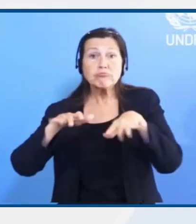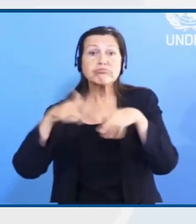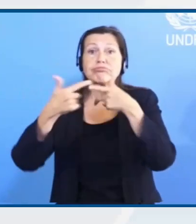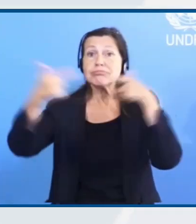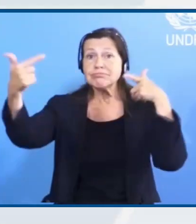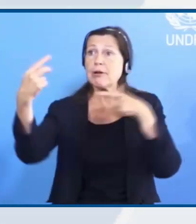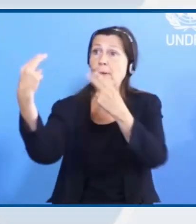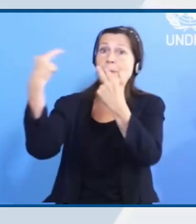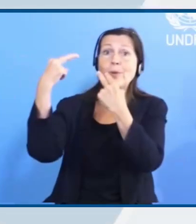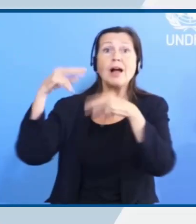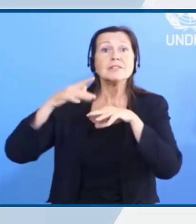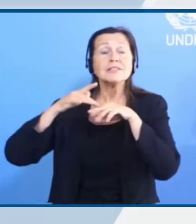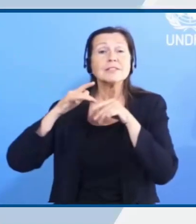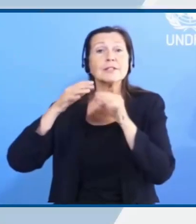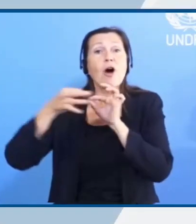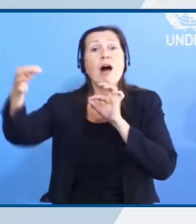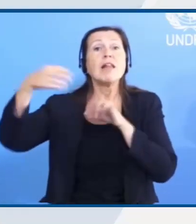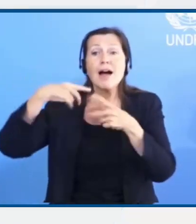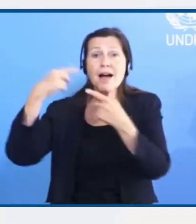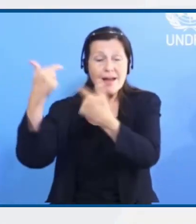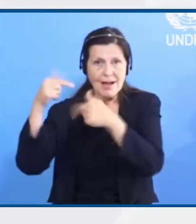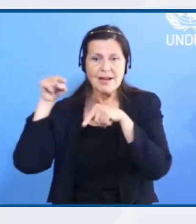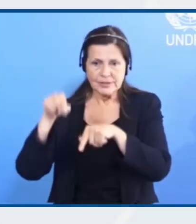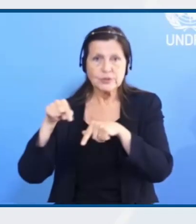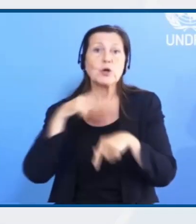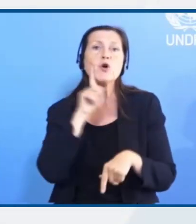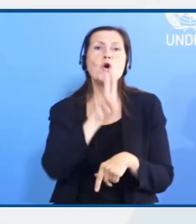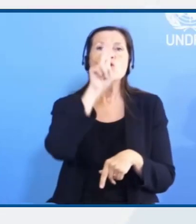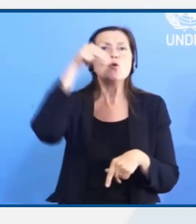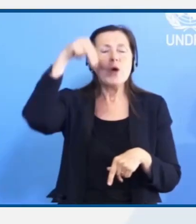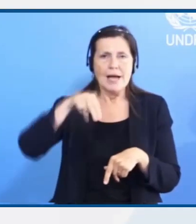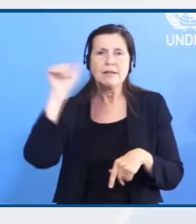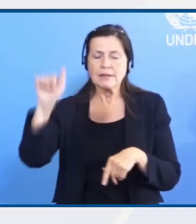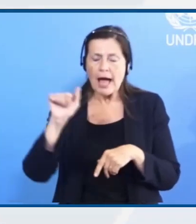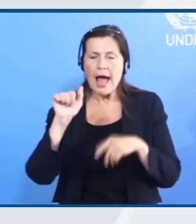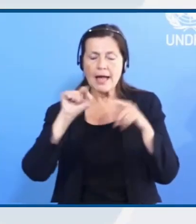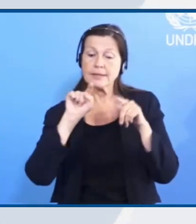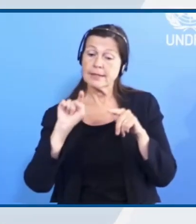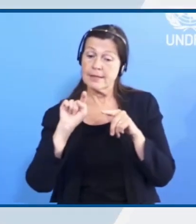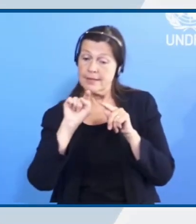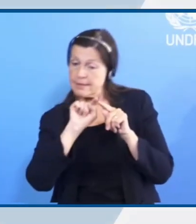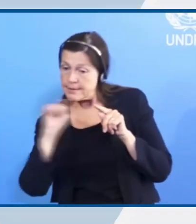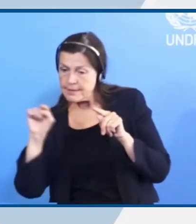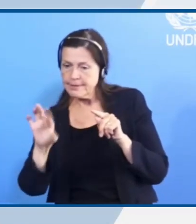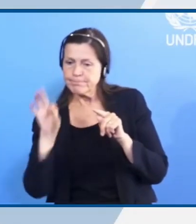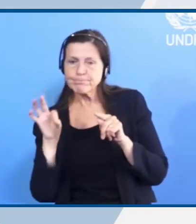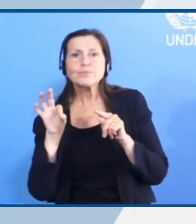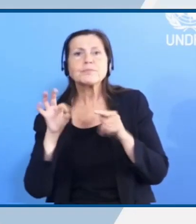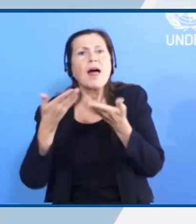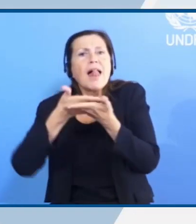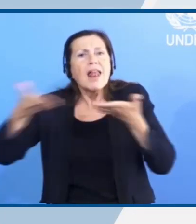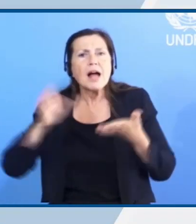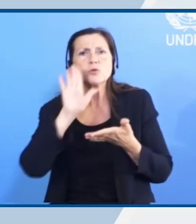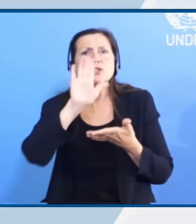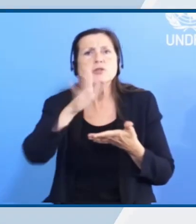would like to follow the session in any of the 6 languages of the United Nations, you can select the language channel in the box to the right of your video